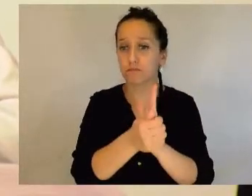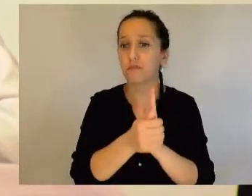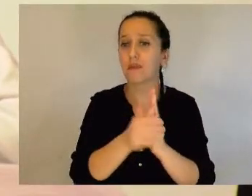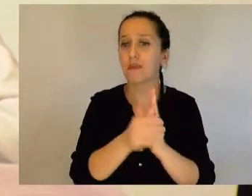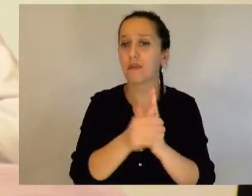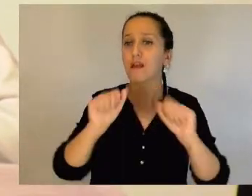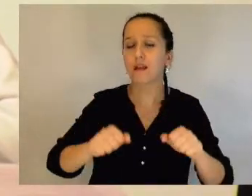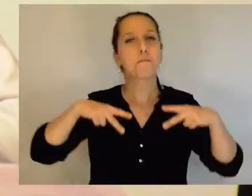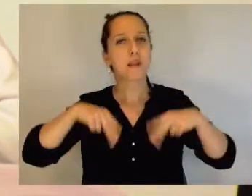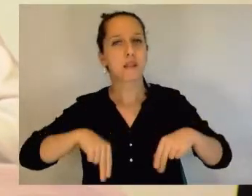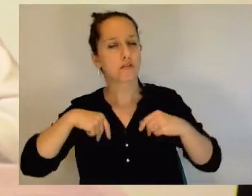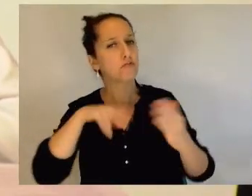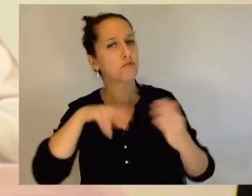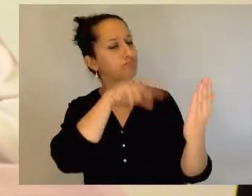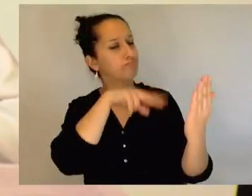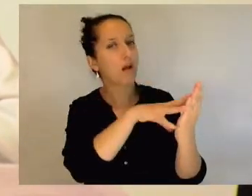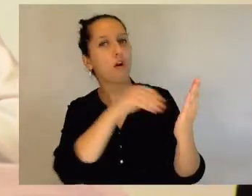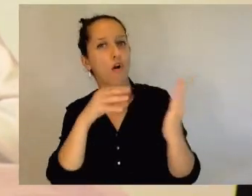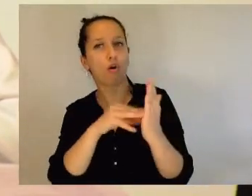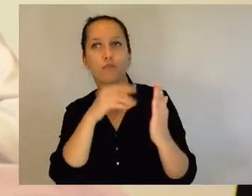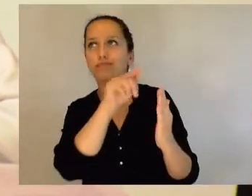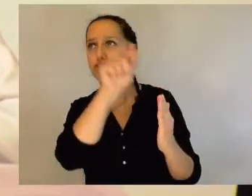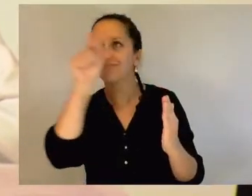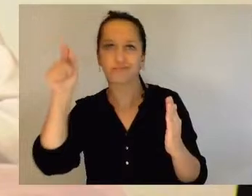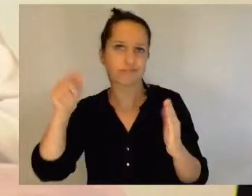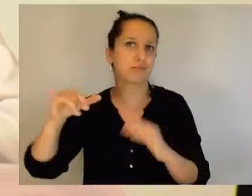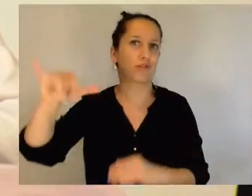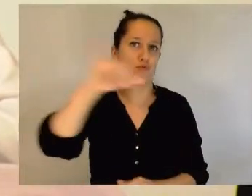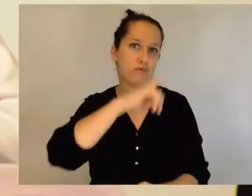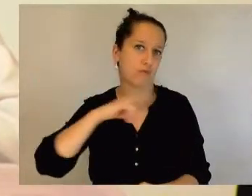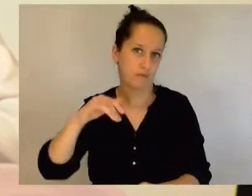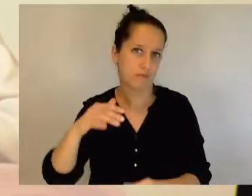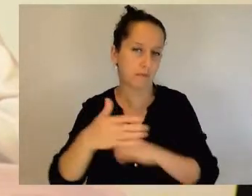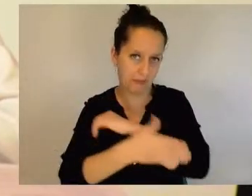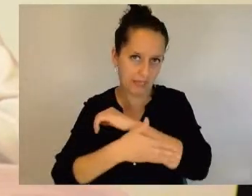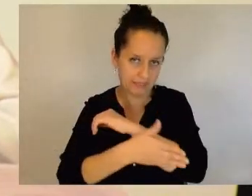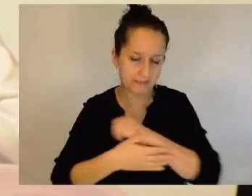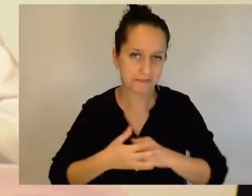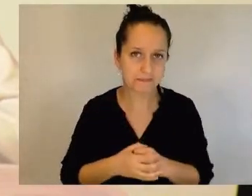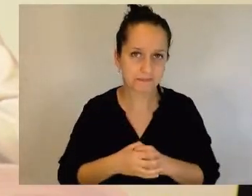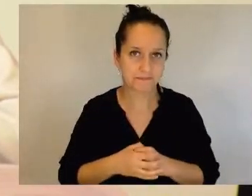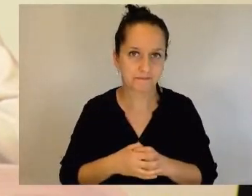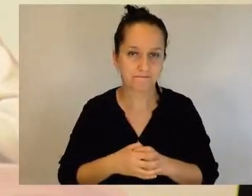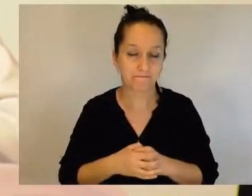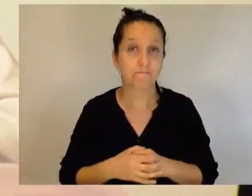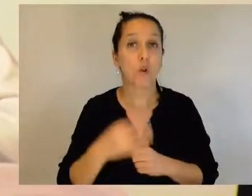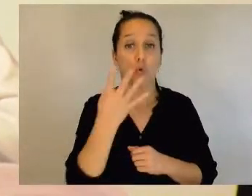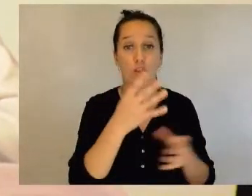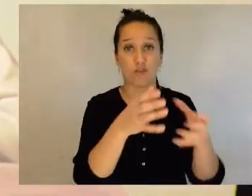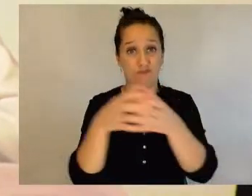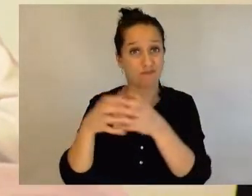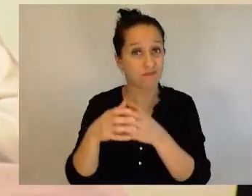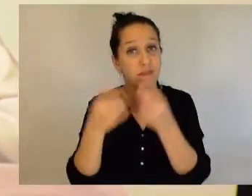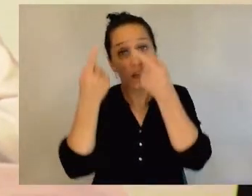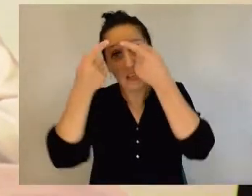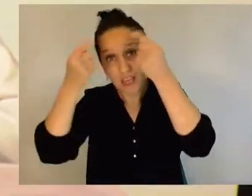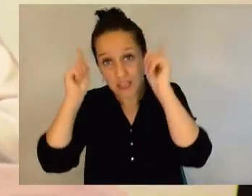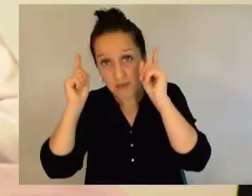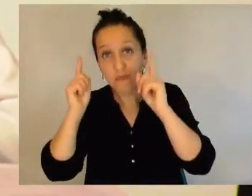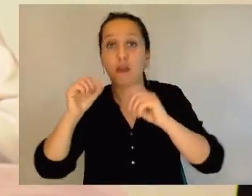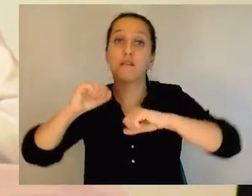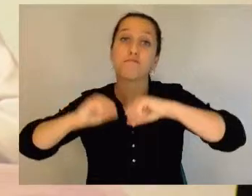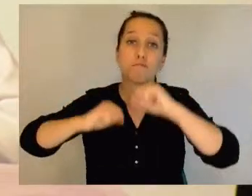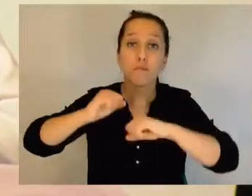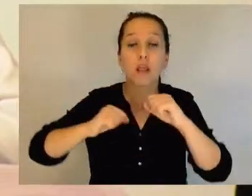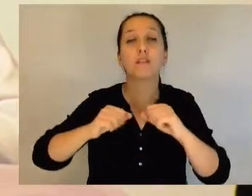to drive strategic sectoral agendas for our countries, supported in the quadruple helix